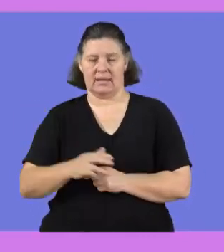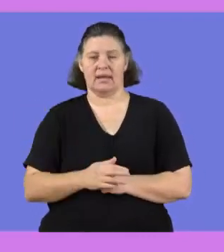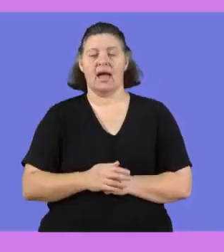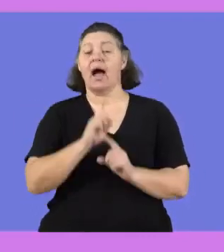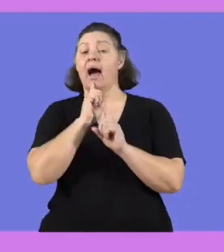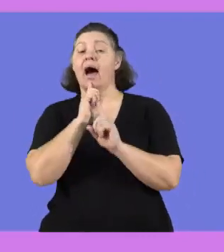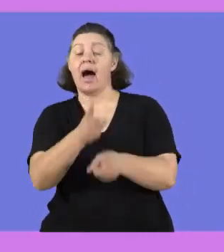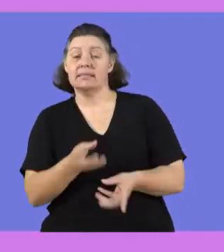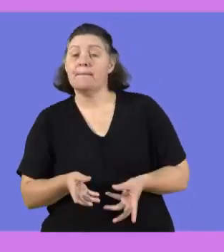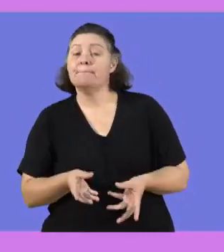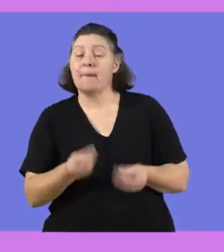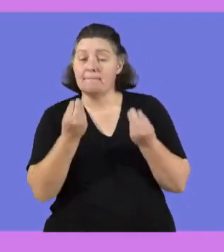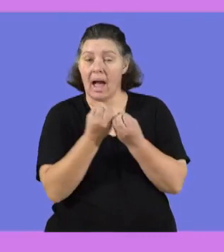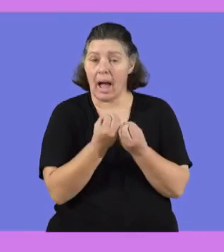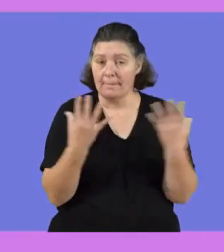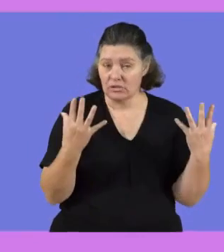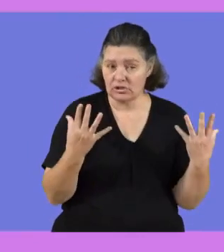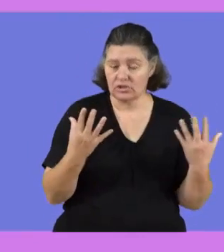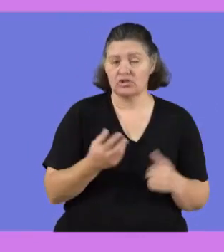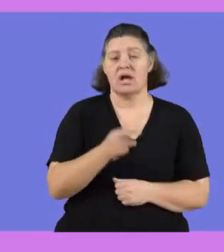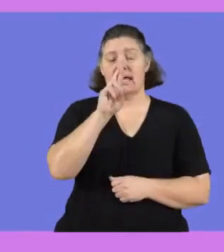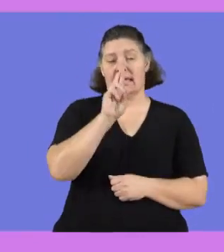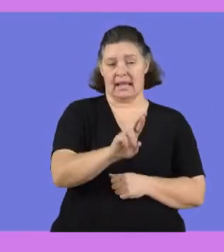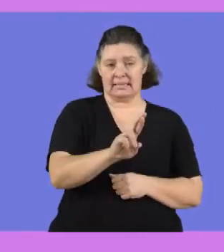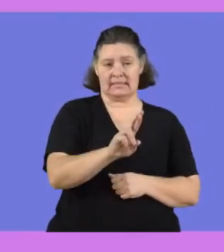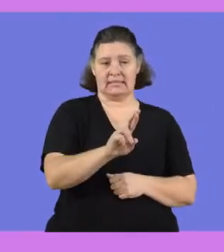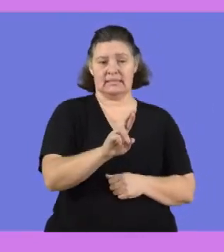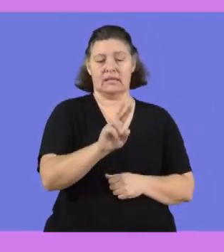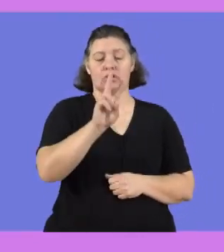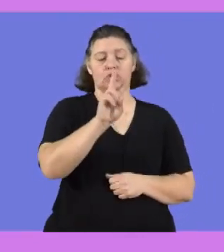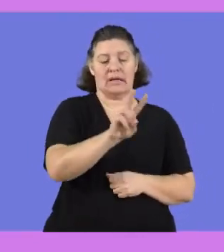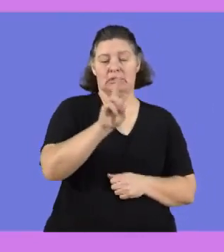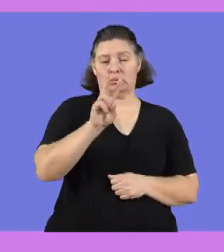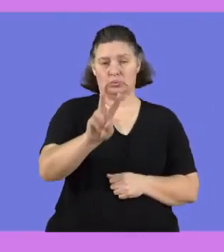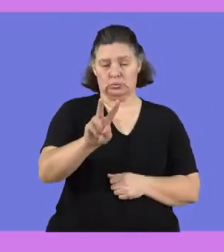19.99 rand. The answer that we get is going to be